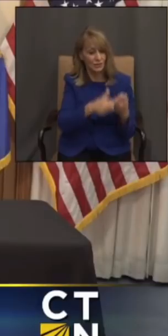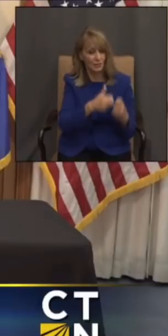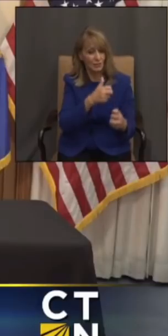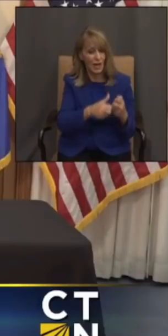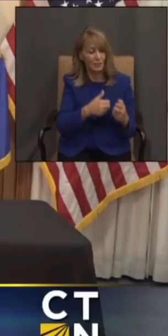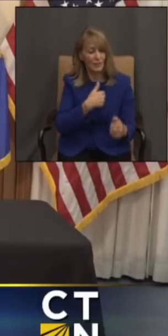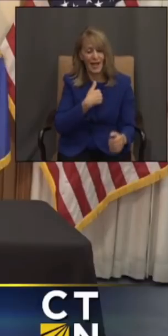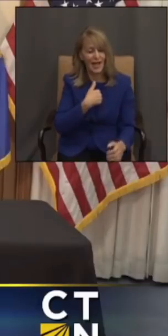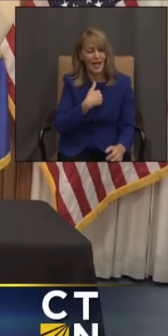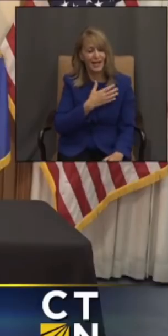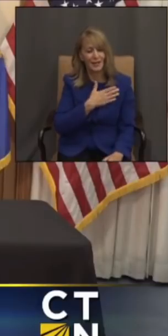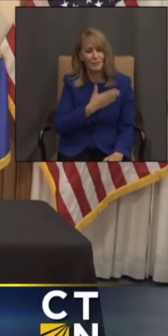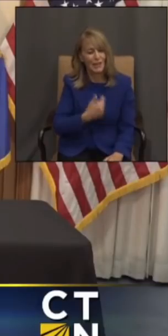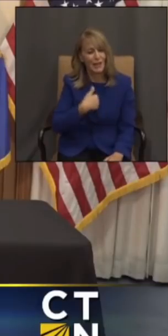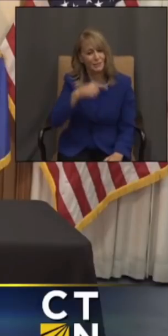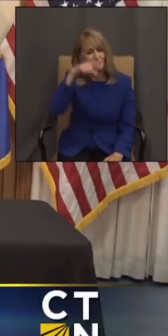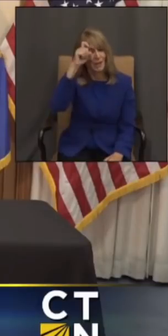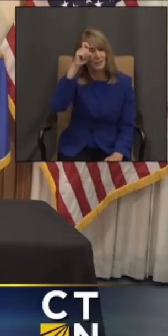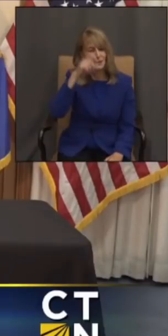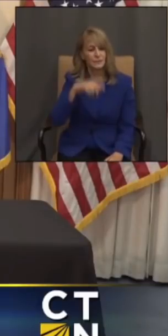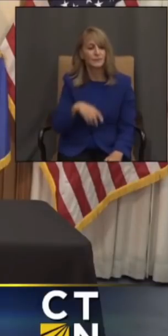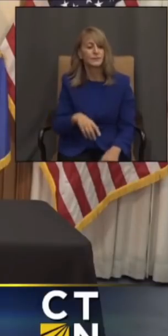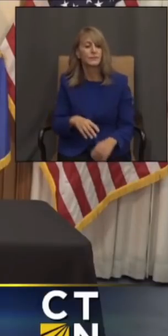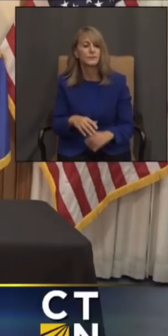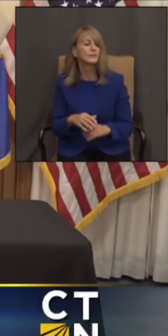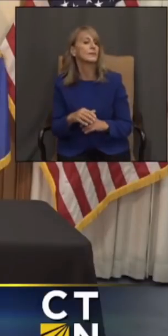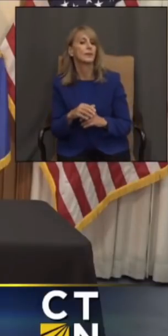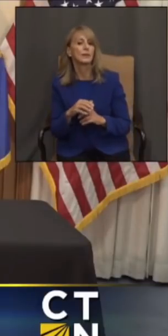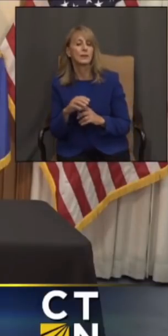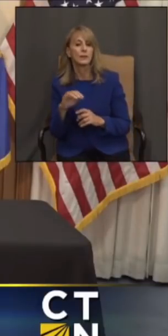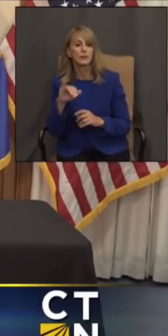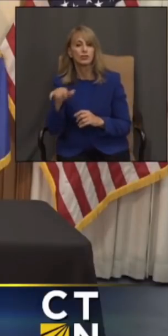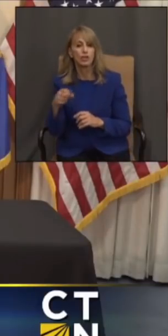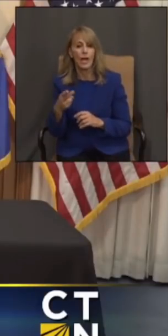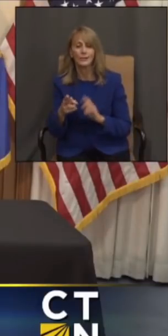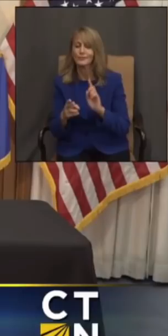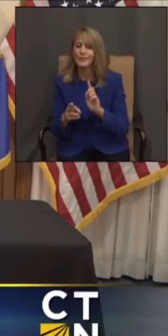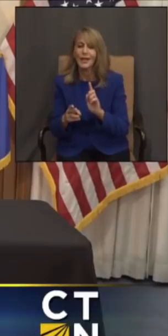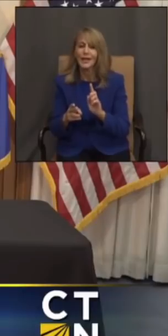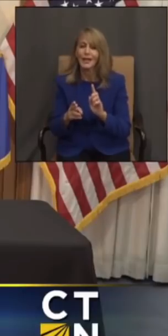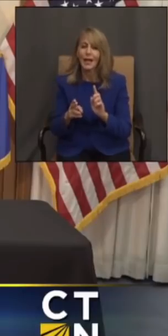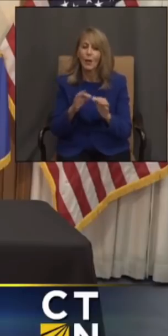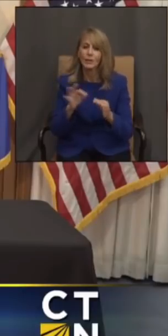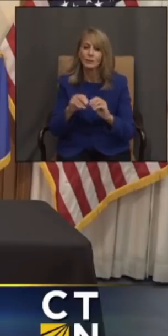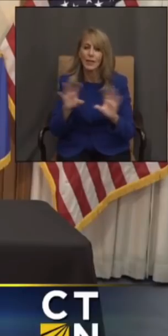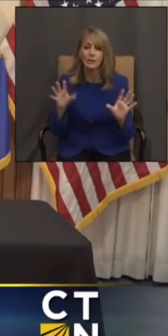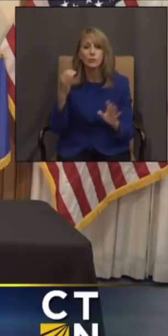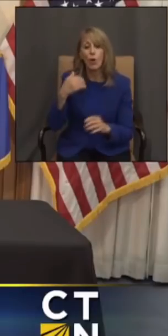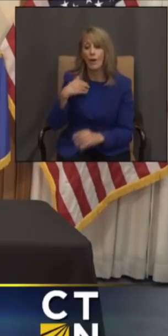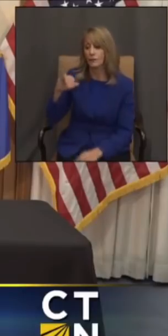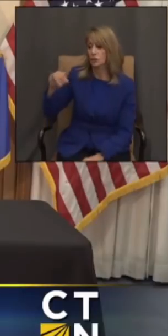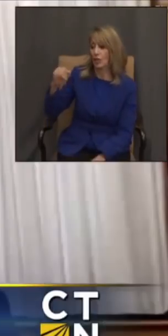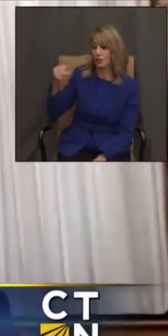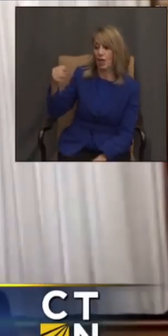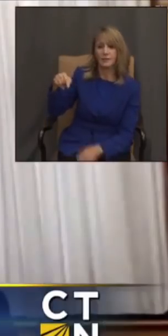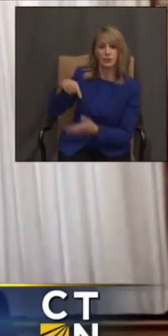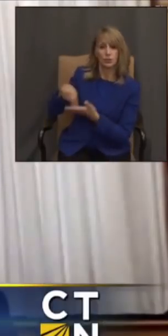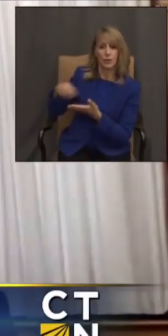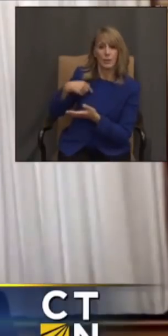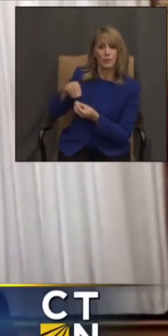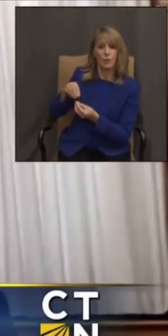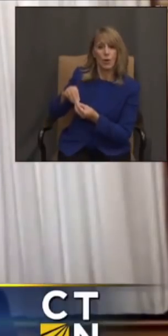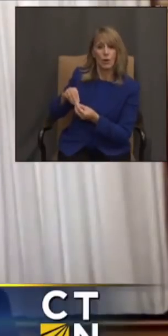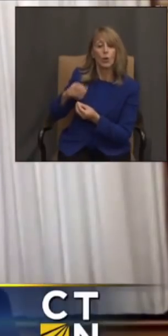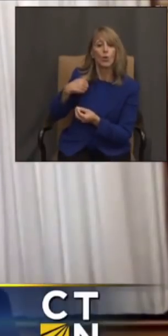little puzzling, I have to say. Well, to be clear, Paz, if we had the Johnson & Johnson this week, or we had more supply, we